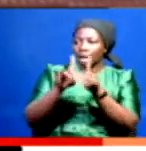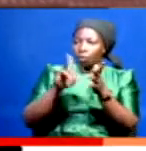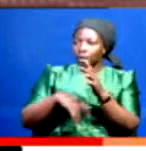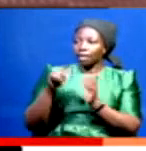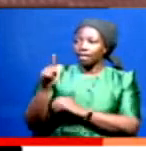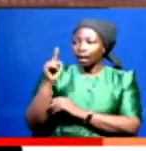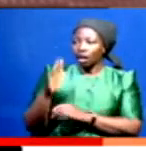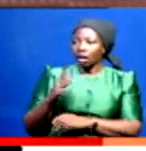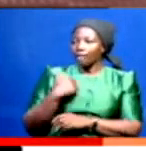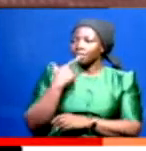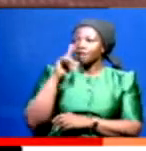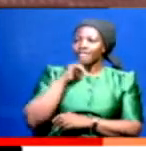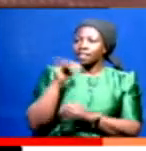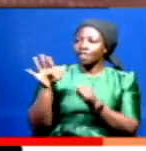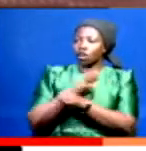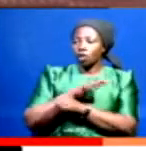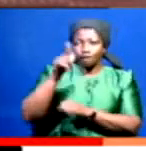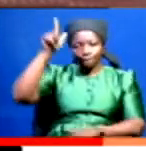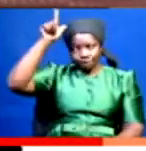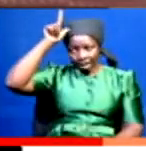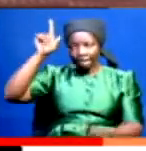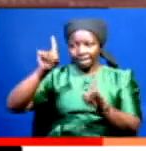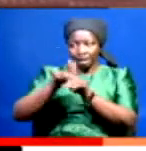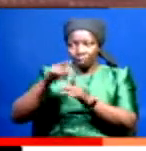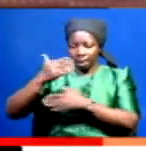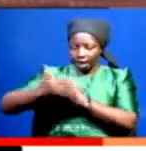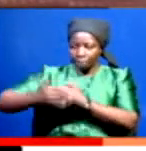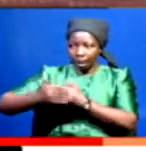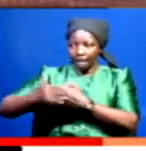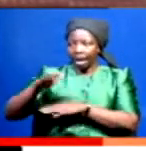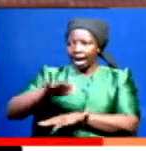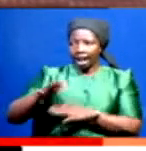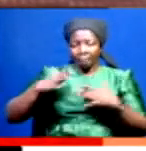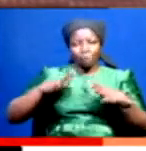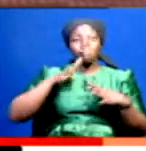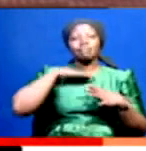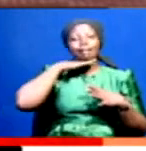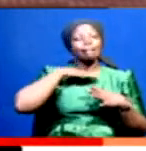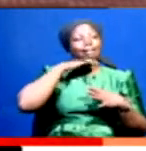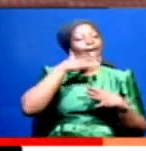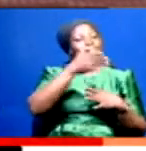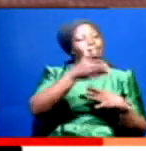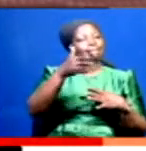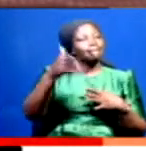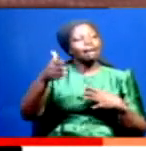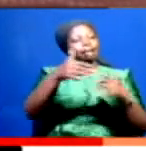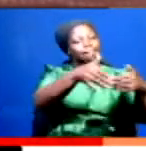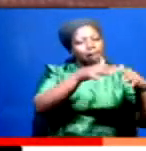a whole village or even neighborhoods, you know, people are dying in their droves, and they are being